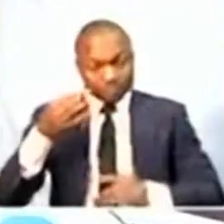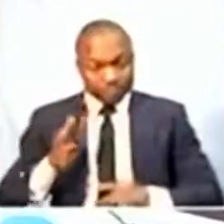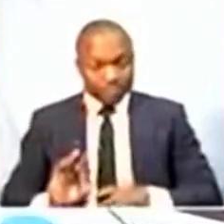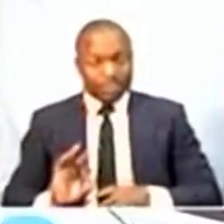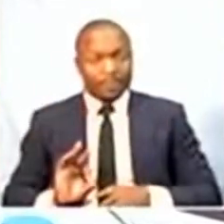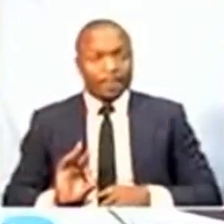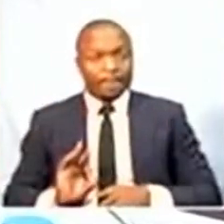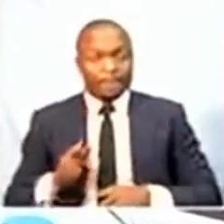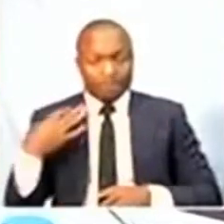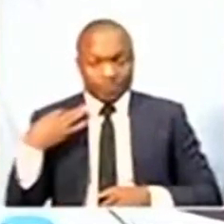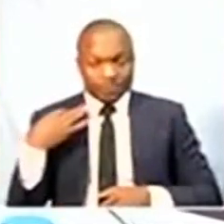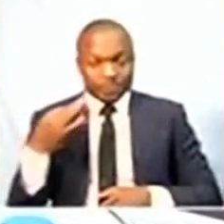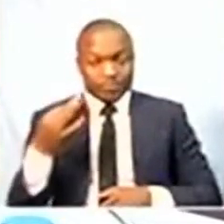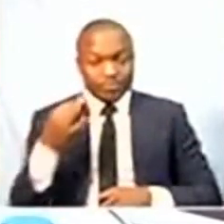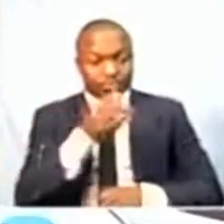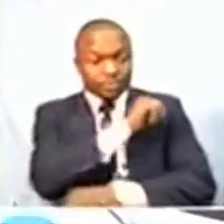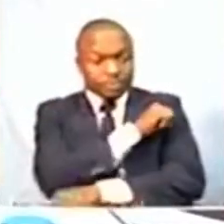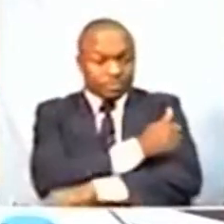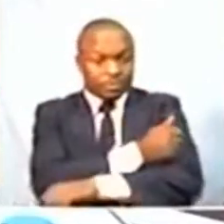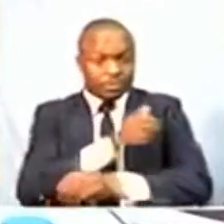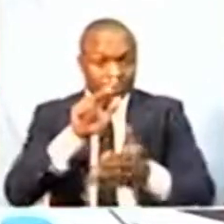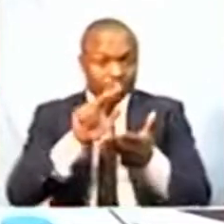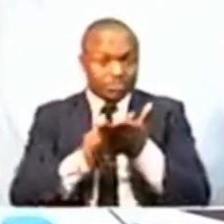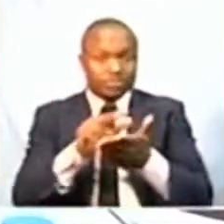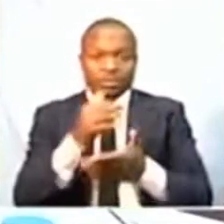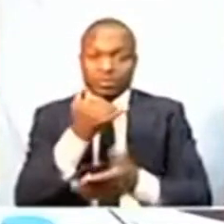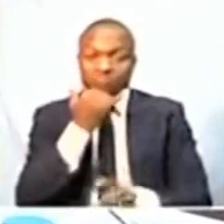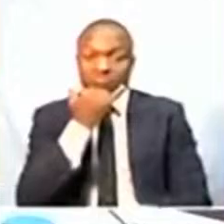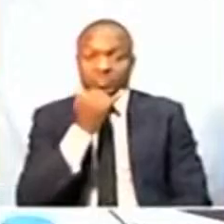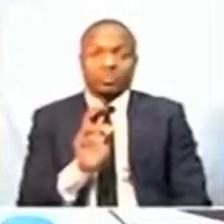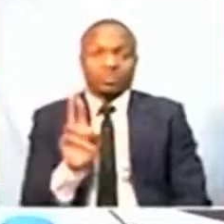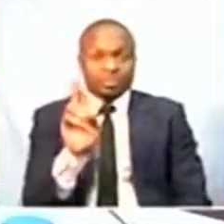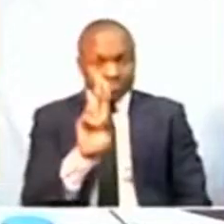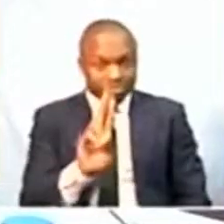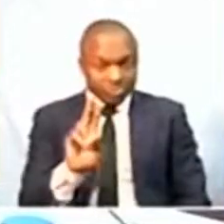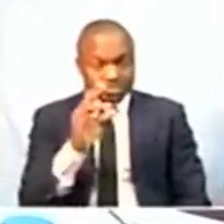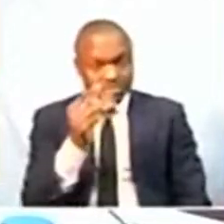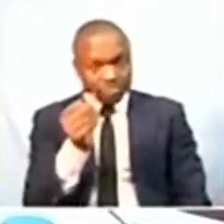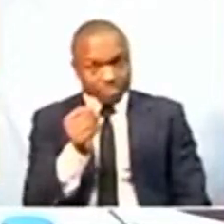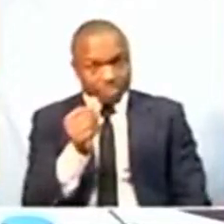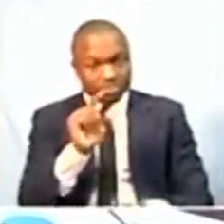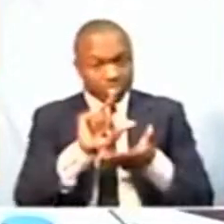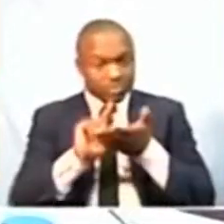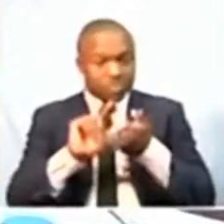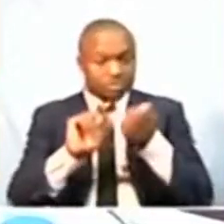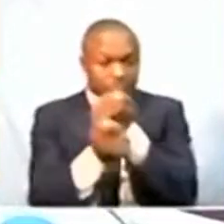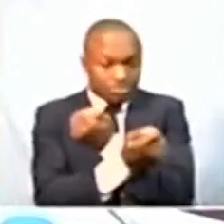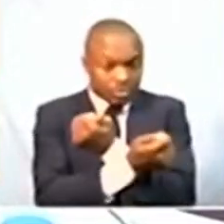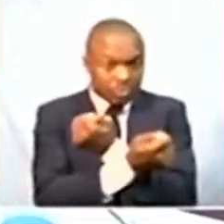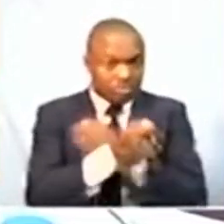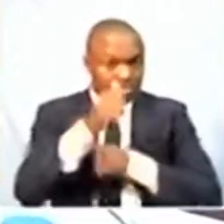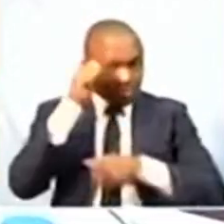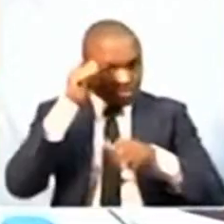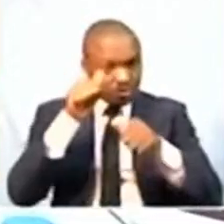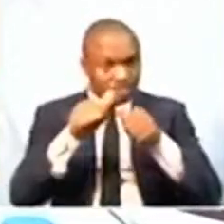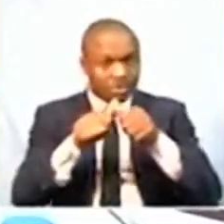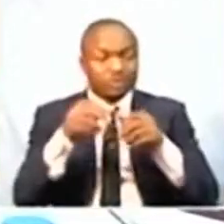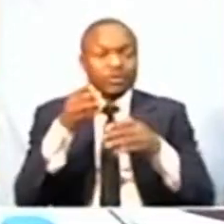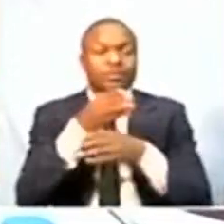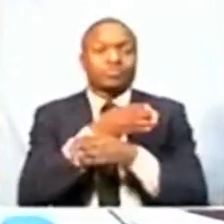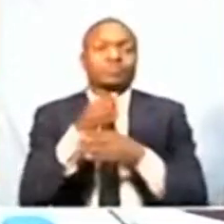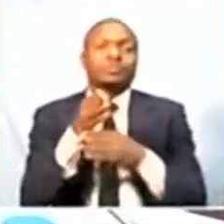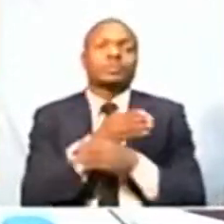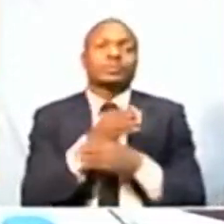since applied for authority to approve the misapplied component of the loan for the change from the initial approved business